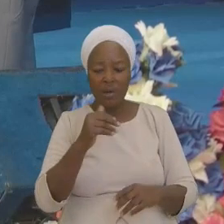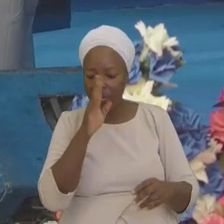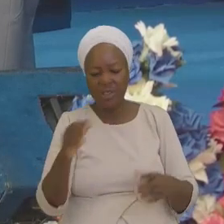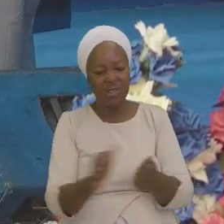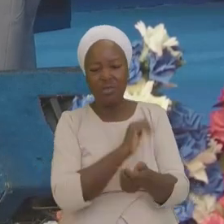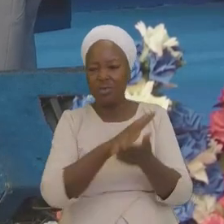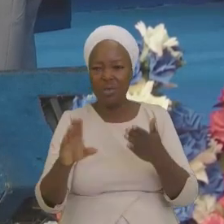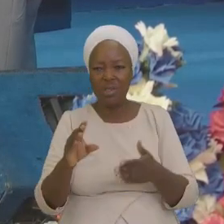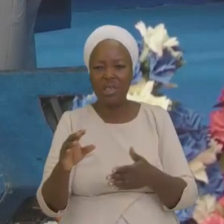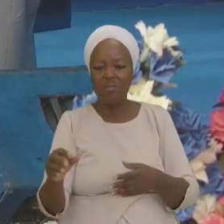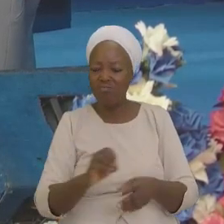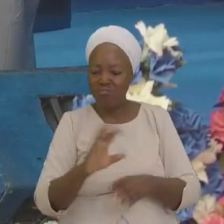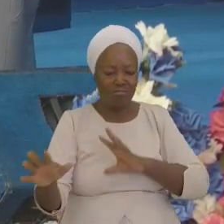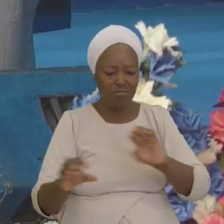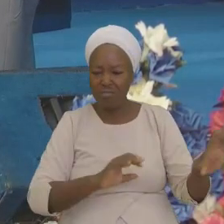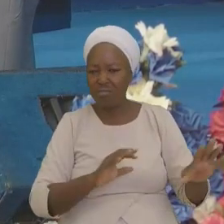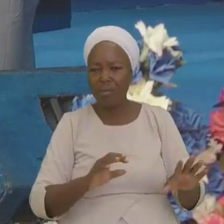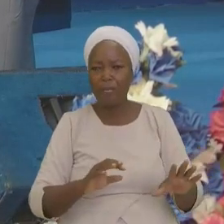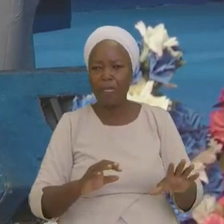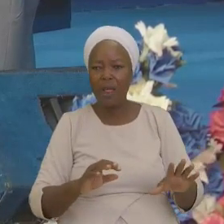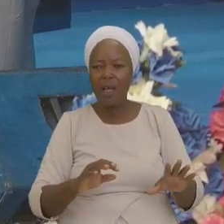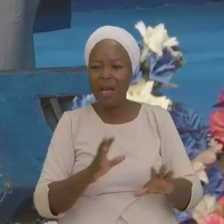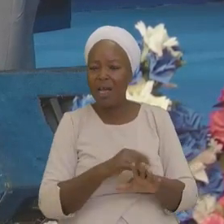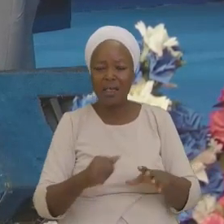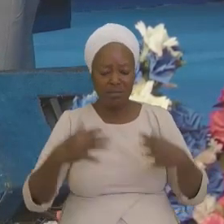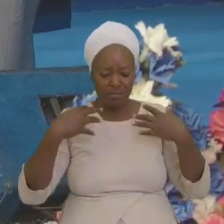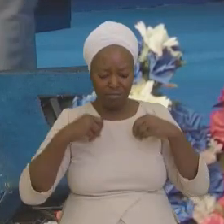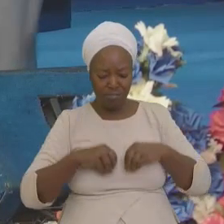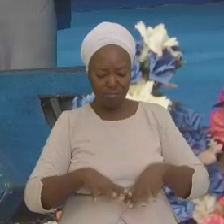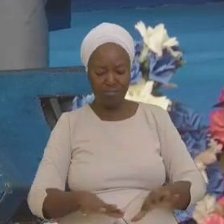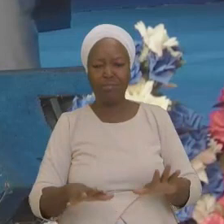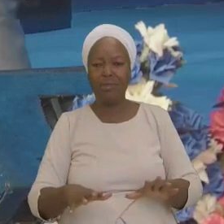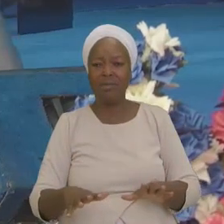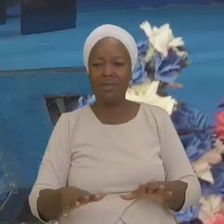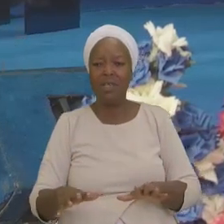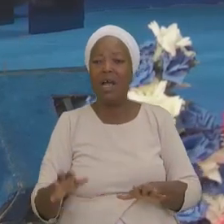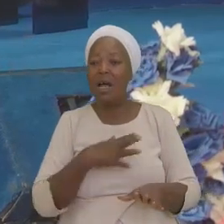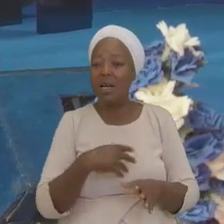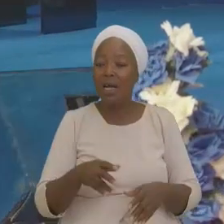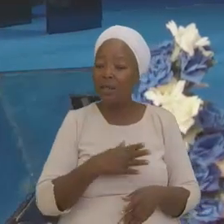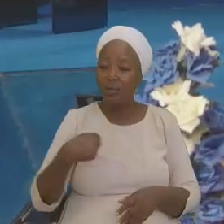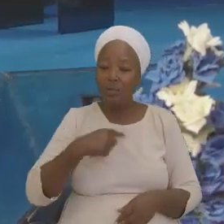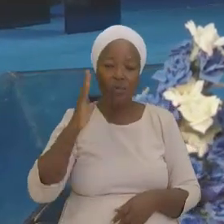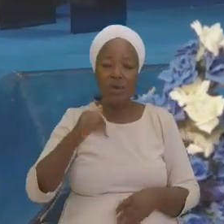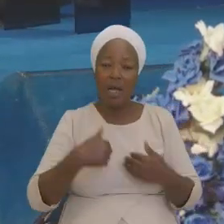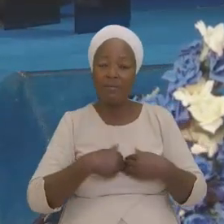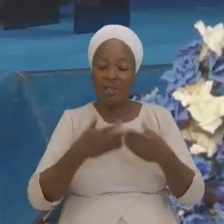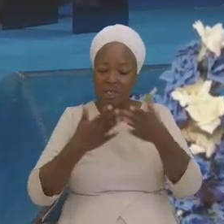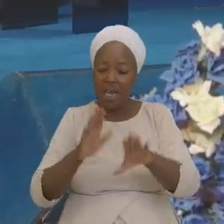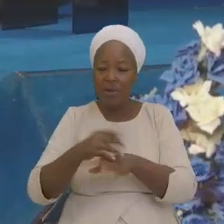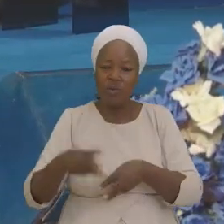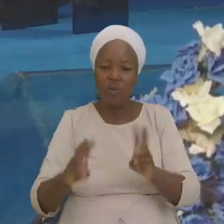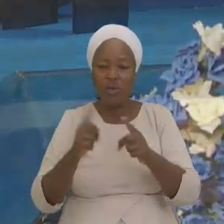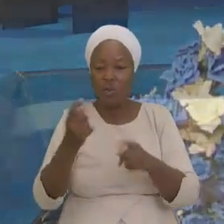and scattered, devastated, destroyed, would have died on the way to the